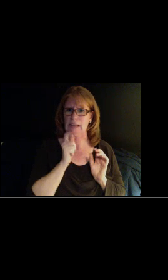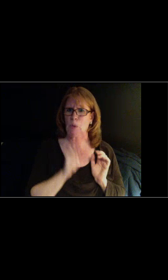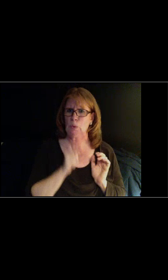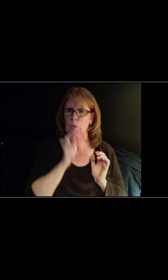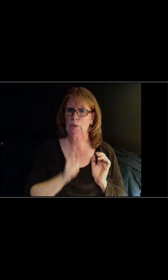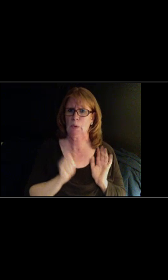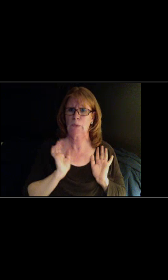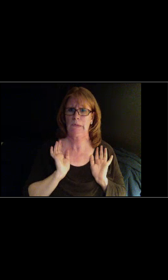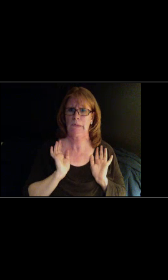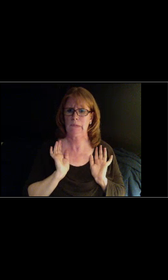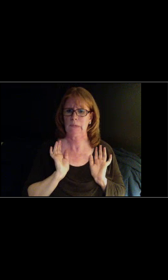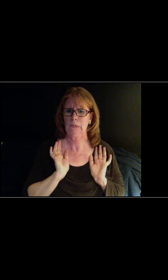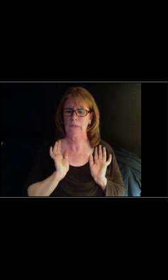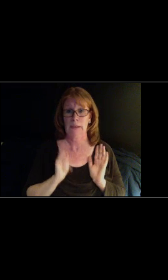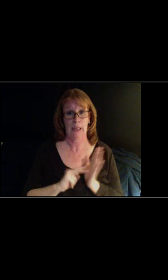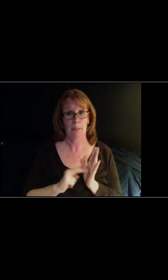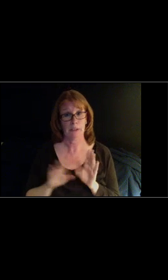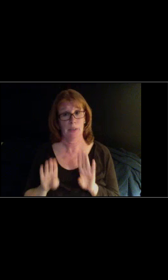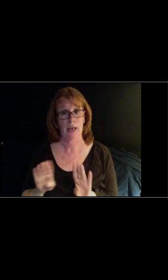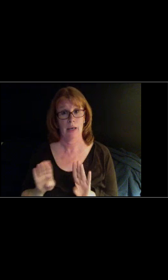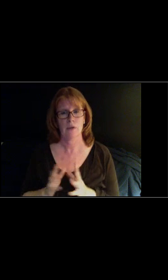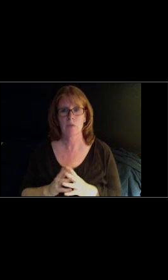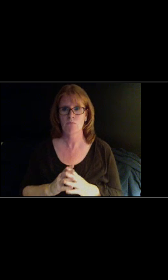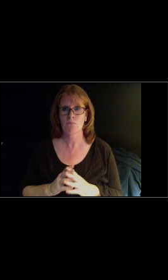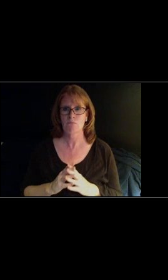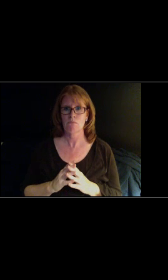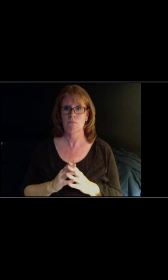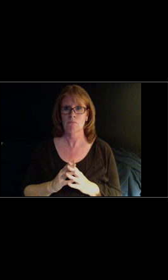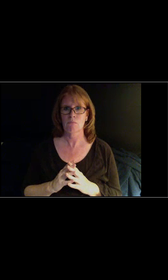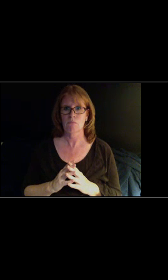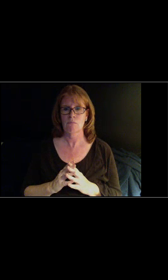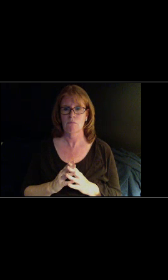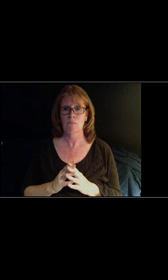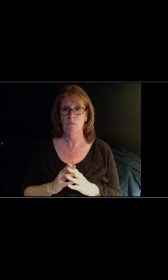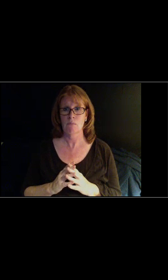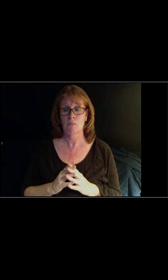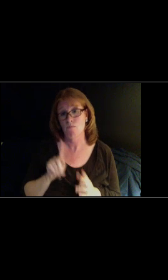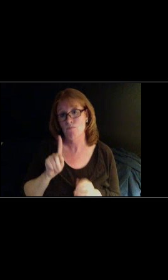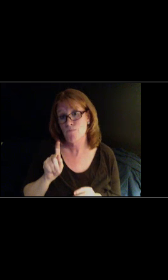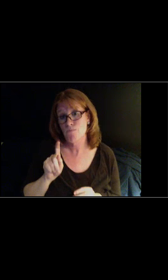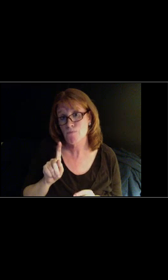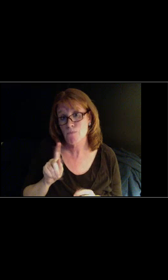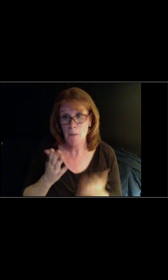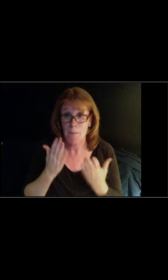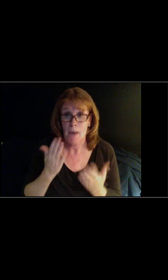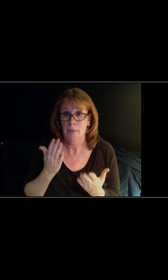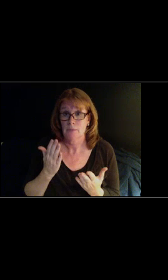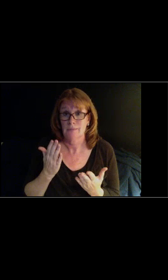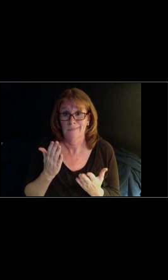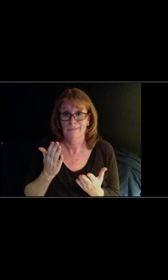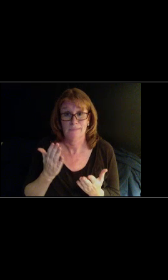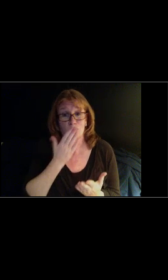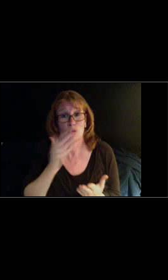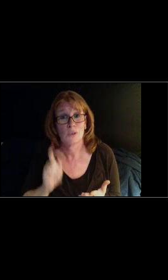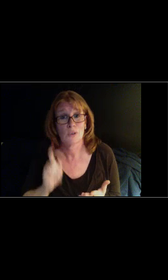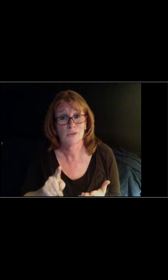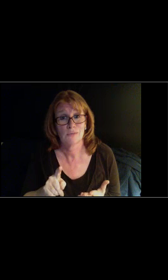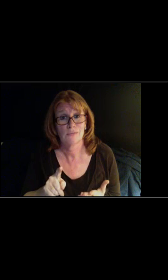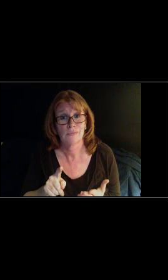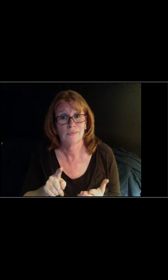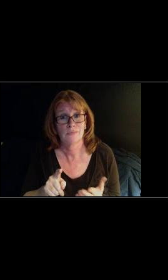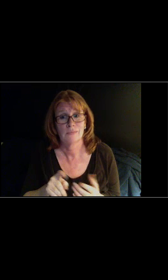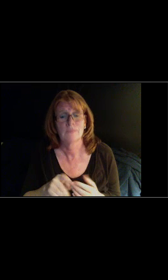the concept of if we go out or go beyond that role, and how does that affect our thinking and